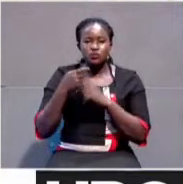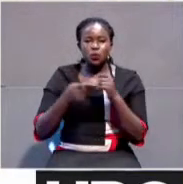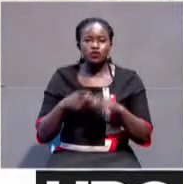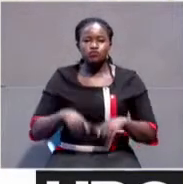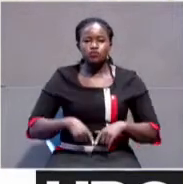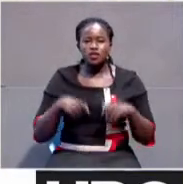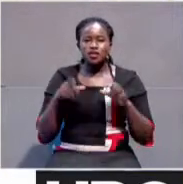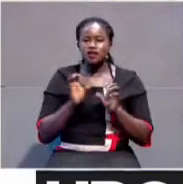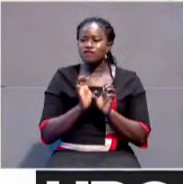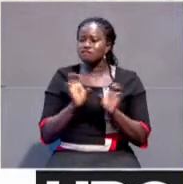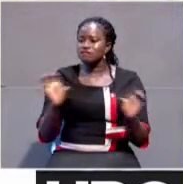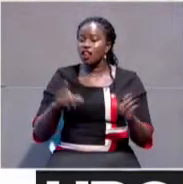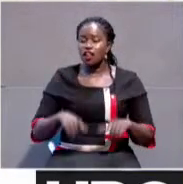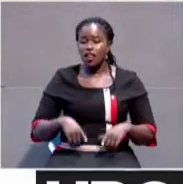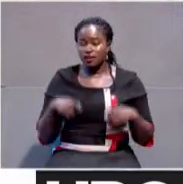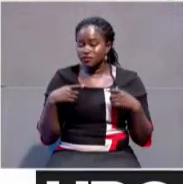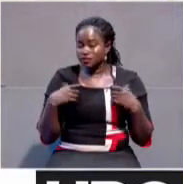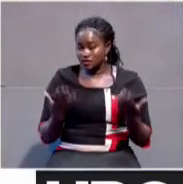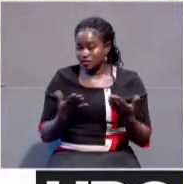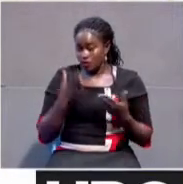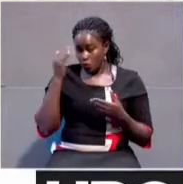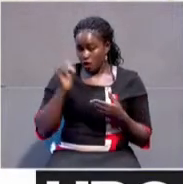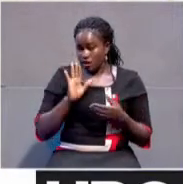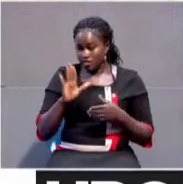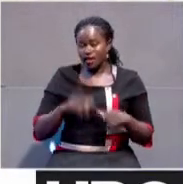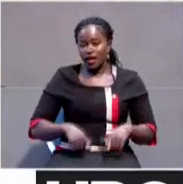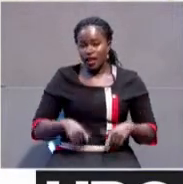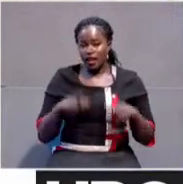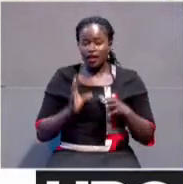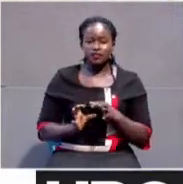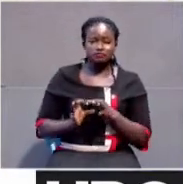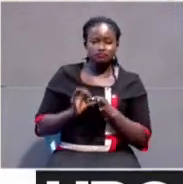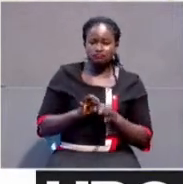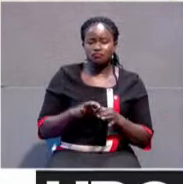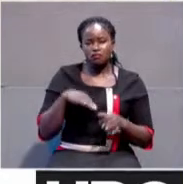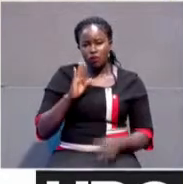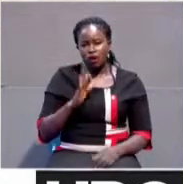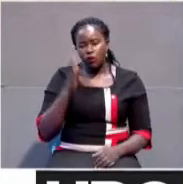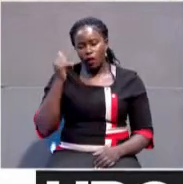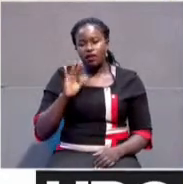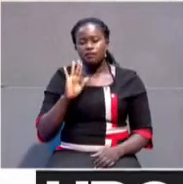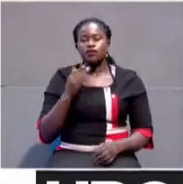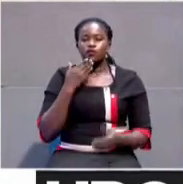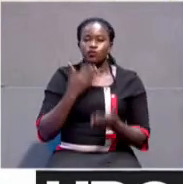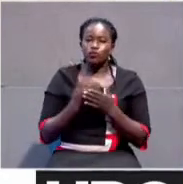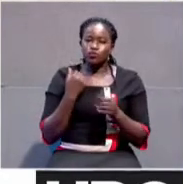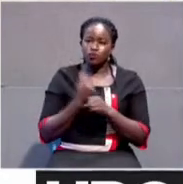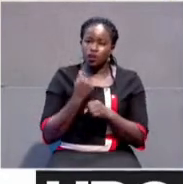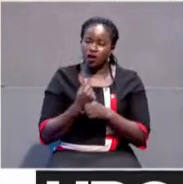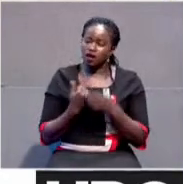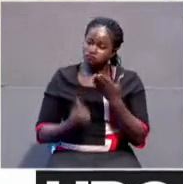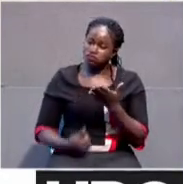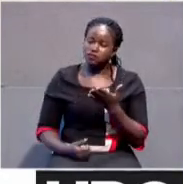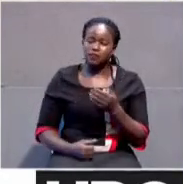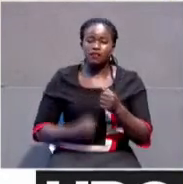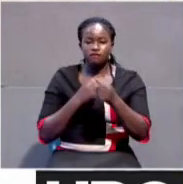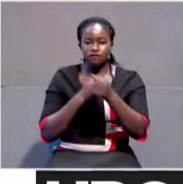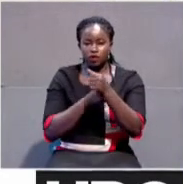separate lives, not least of all because their lives are so entwined through their good work at the foundation.